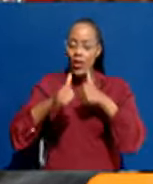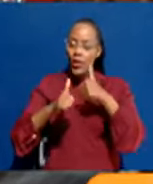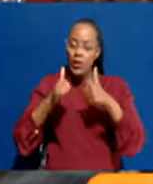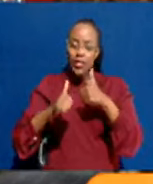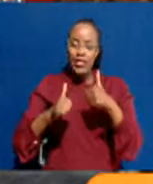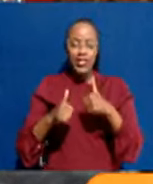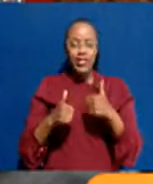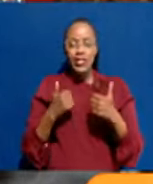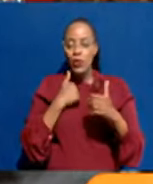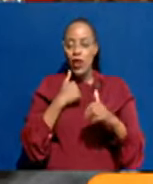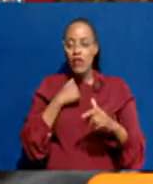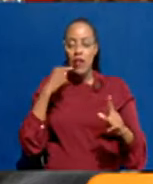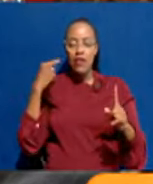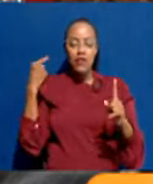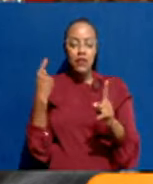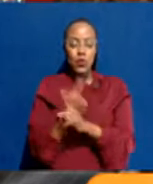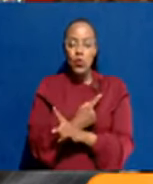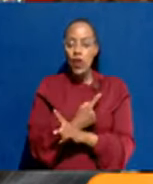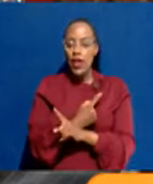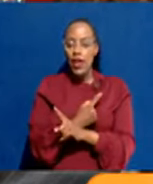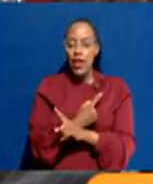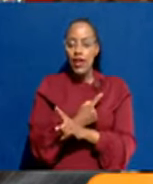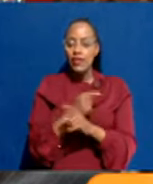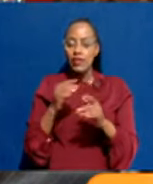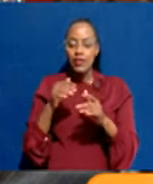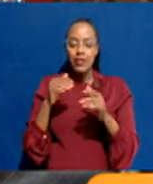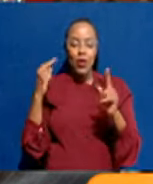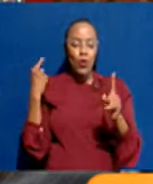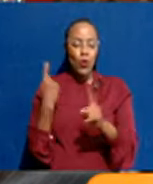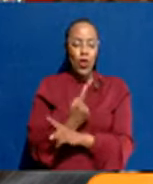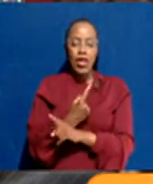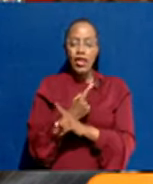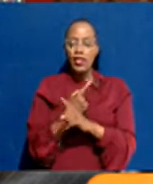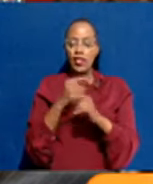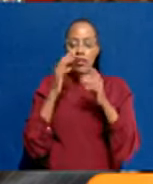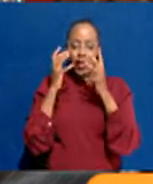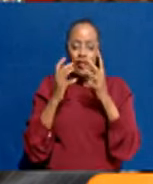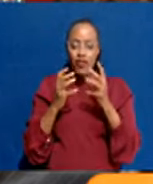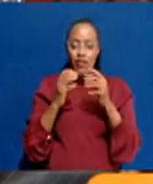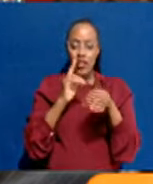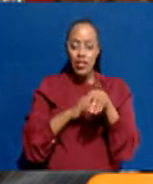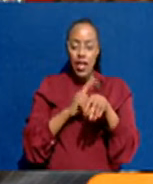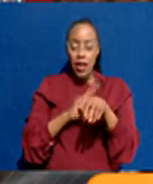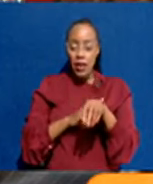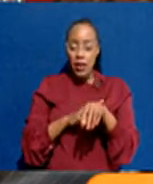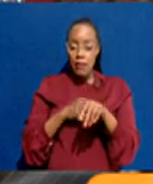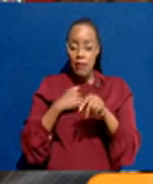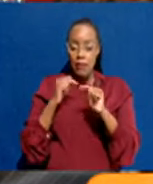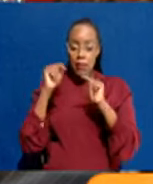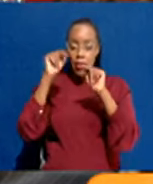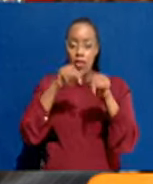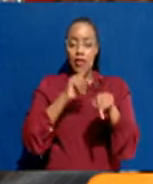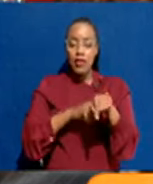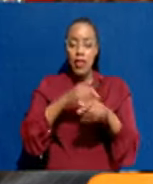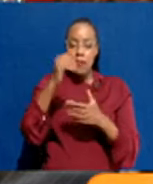course, completely out of space, because when I came in, when I was